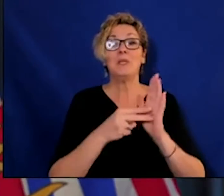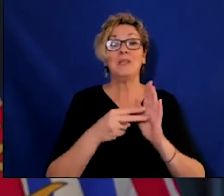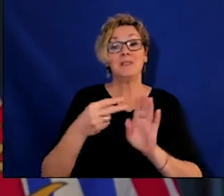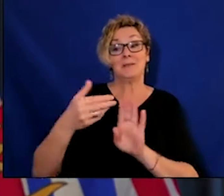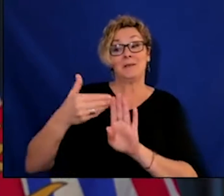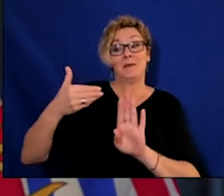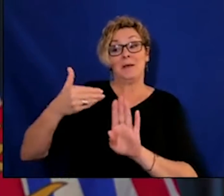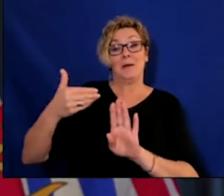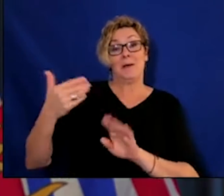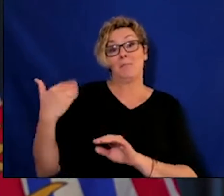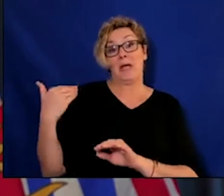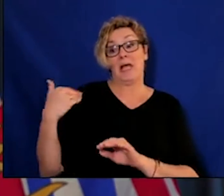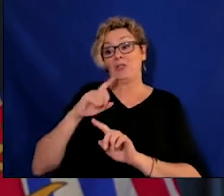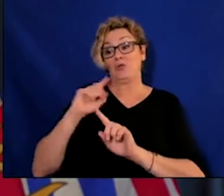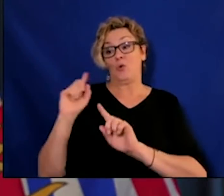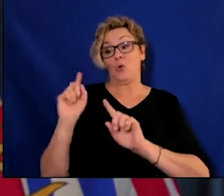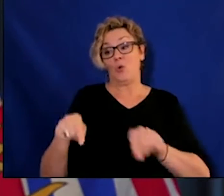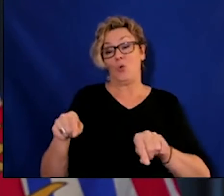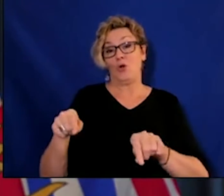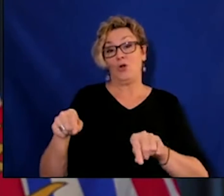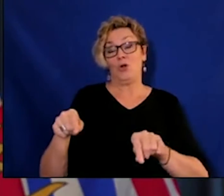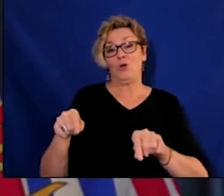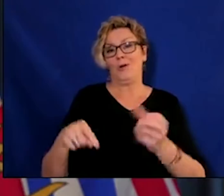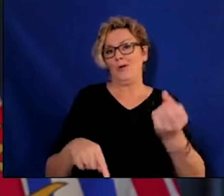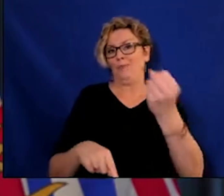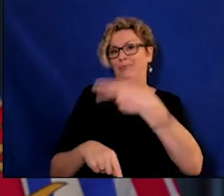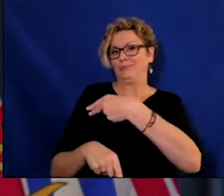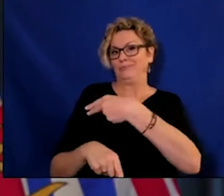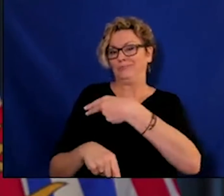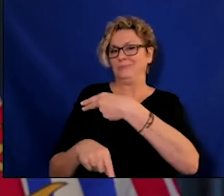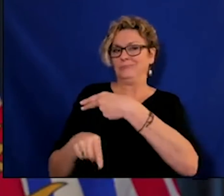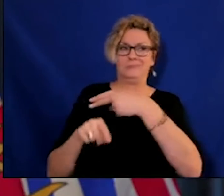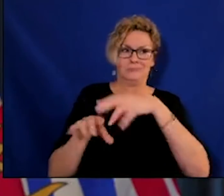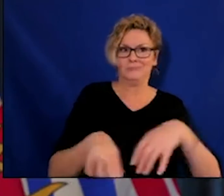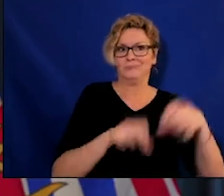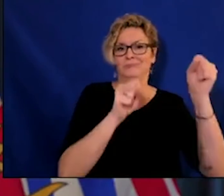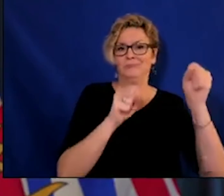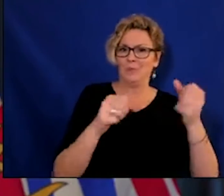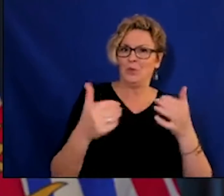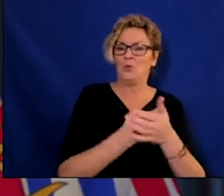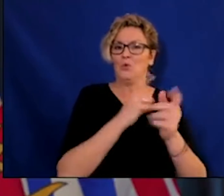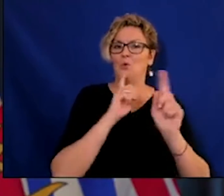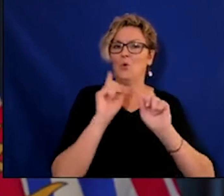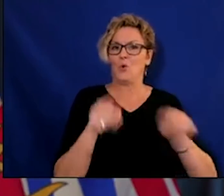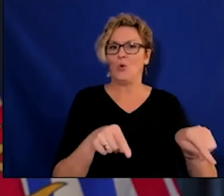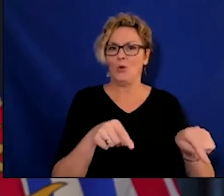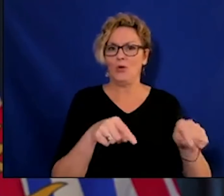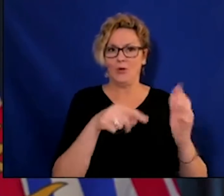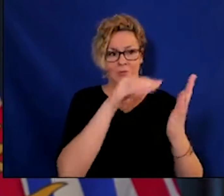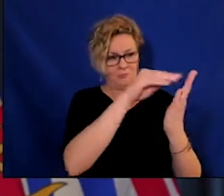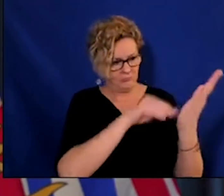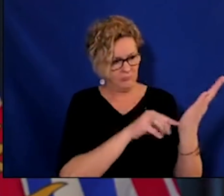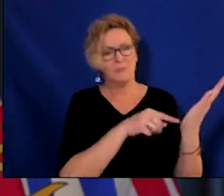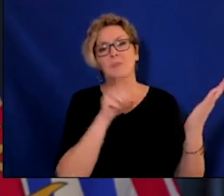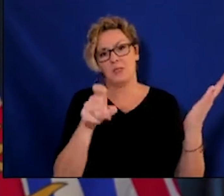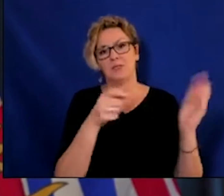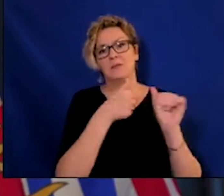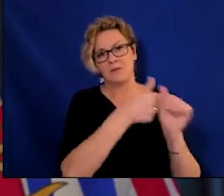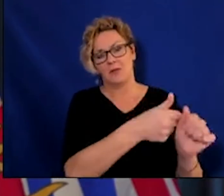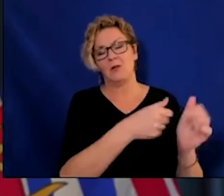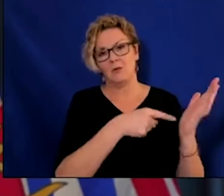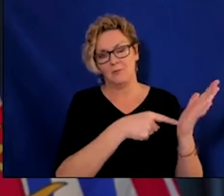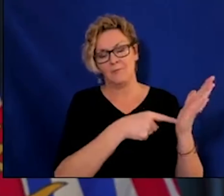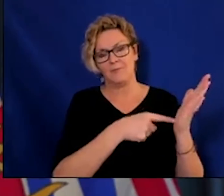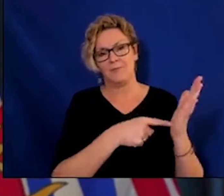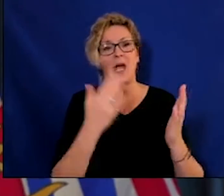not unusual. We get asked a lot of questions, and people want to know, what does this mean to me and the changes to me